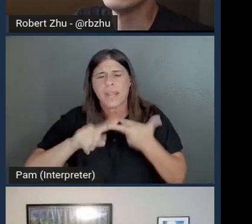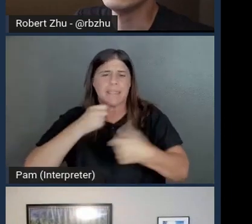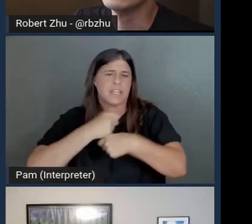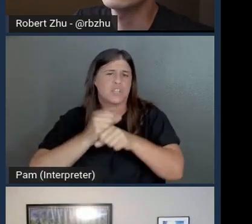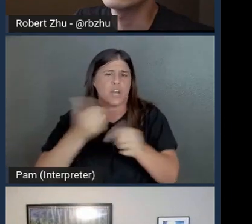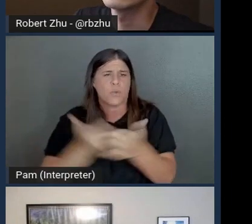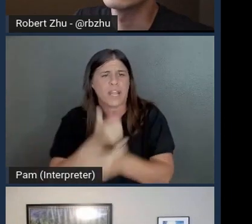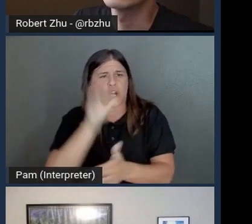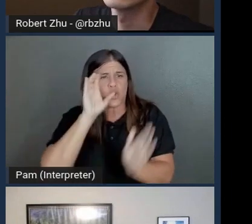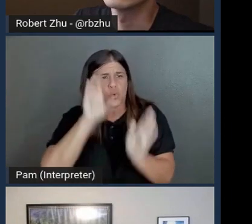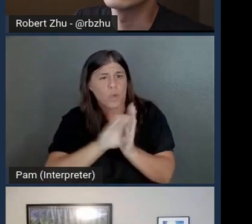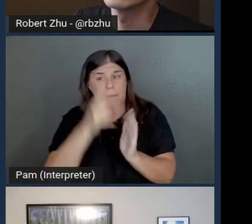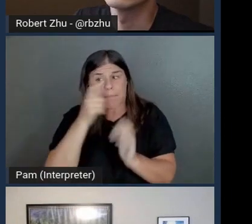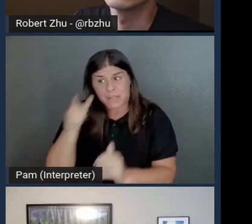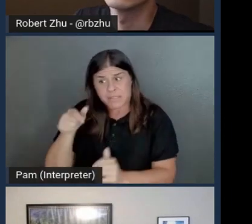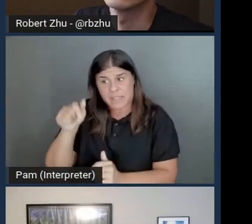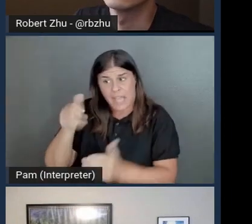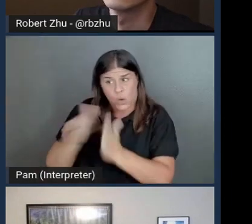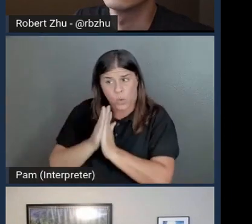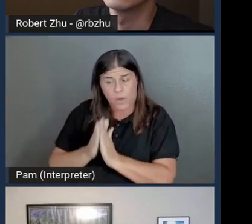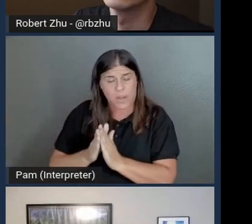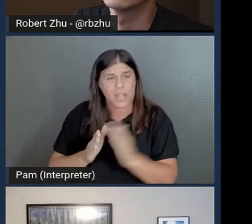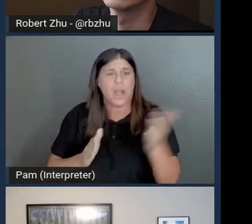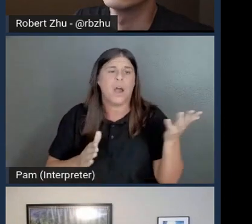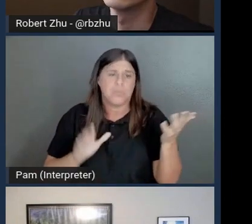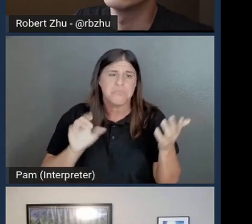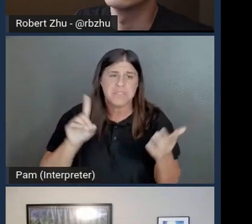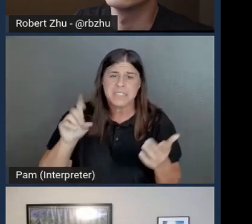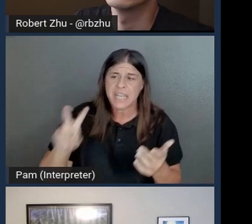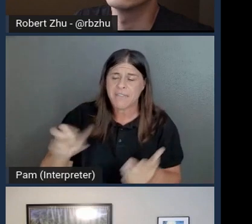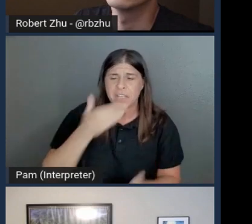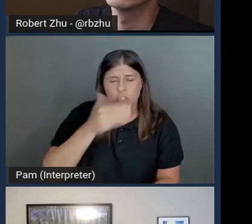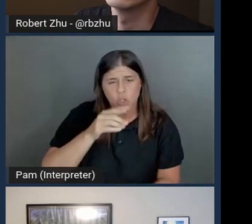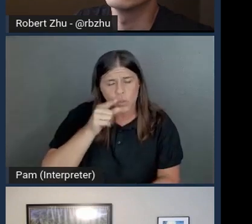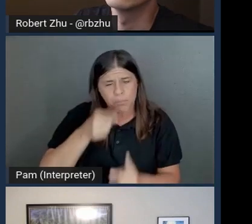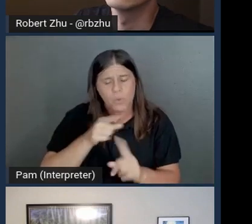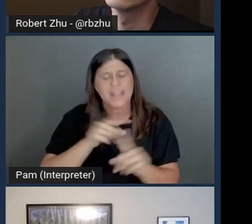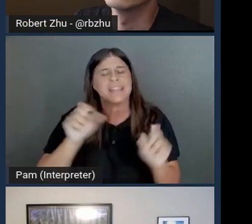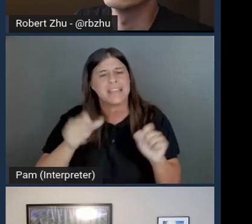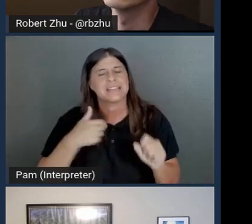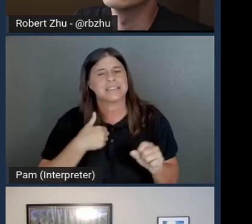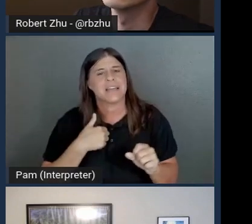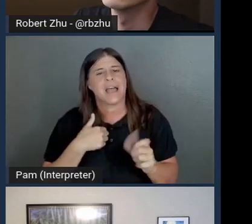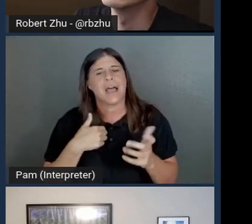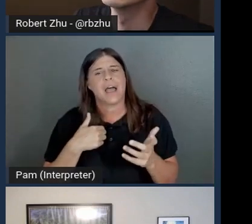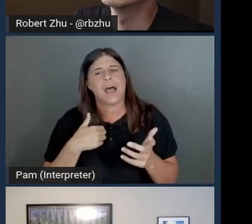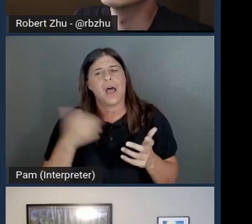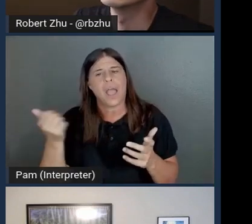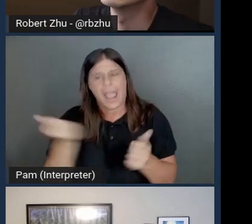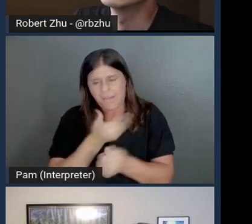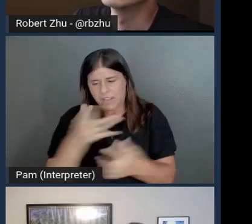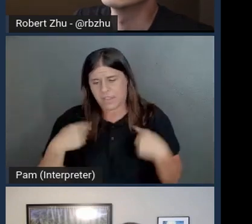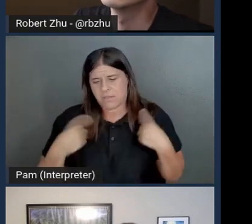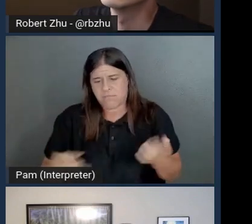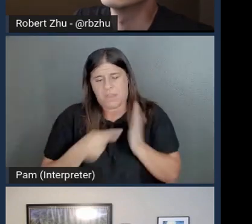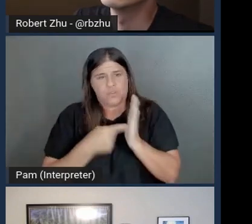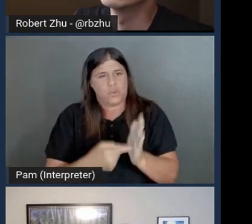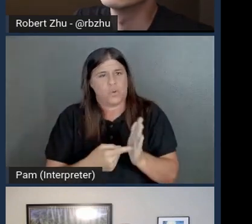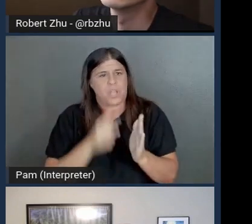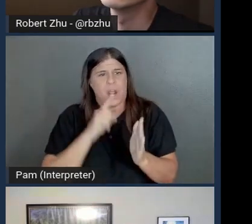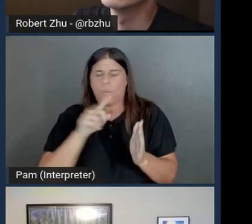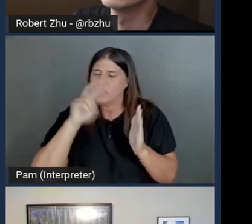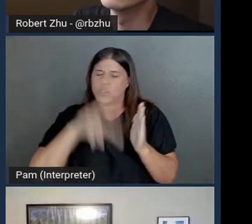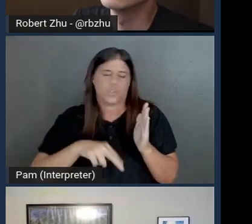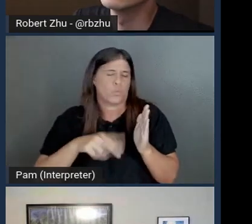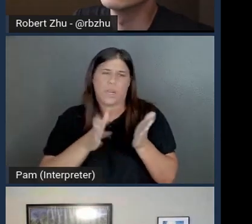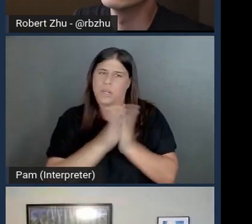of a query, for example? No, that's a good point. All the ones I've shown so far are really just read queries around